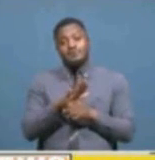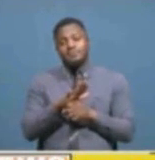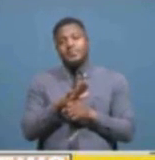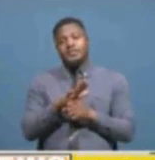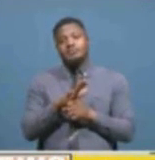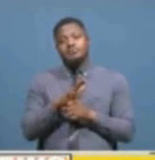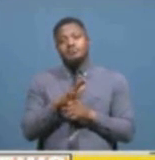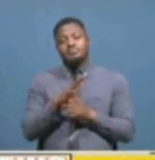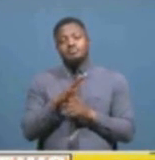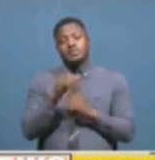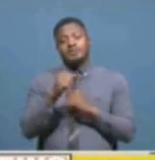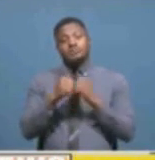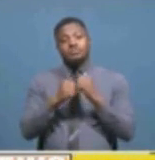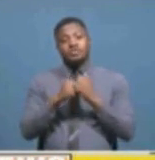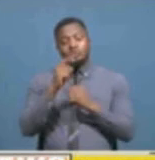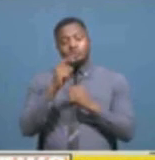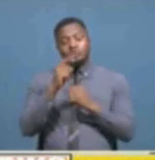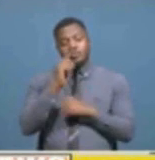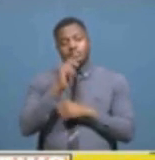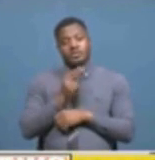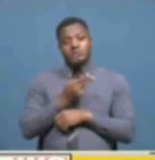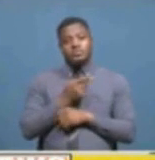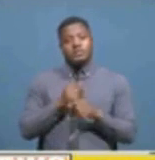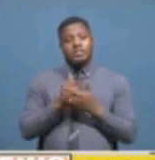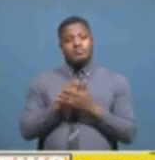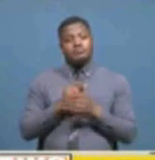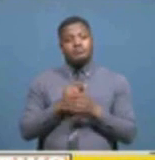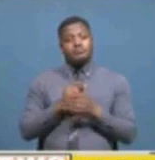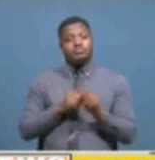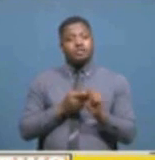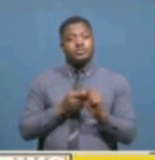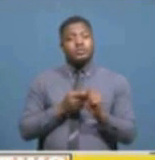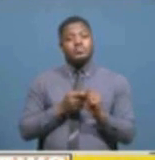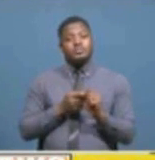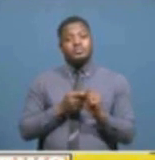infrastructure for us to begin the phasing out of the